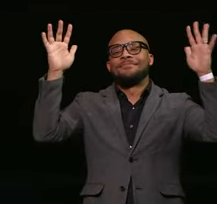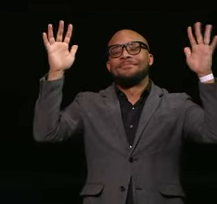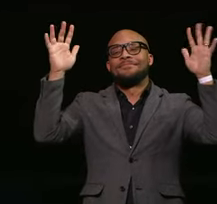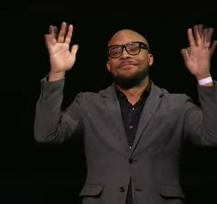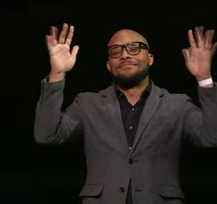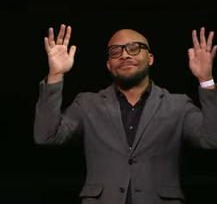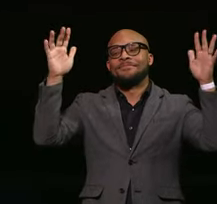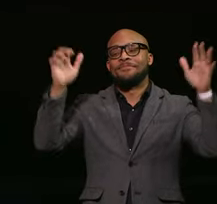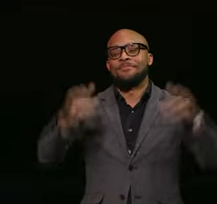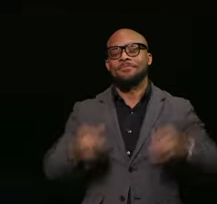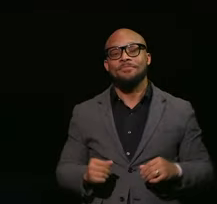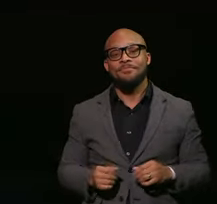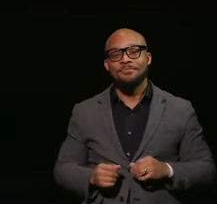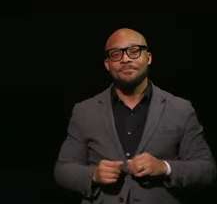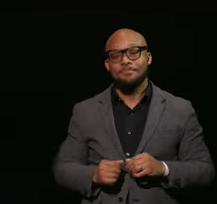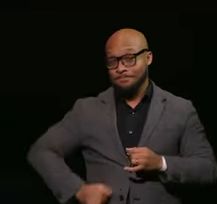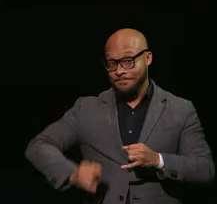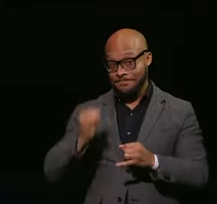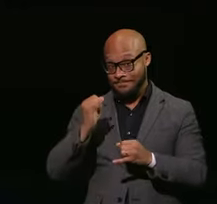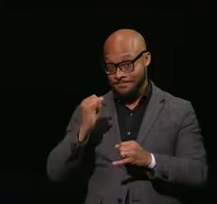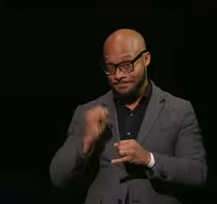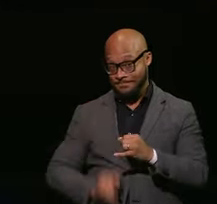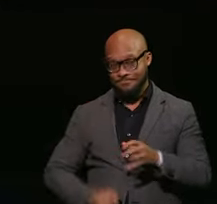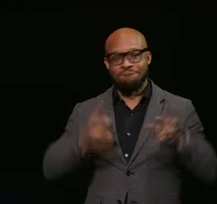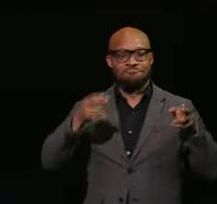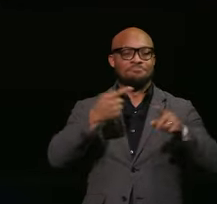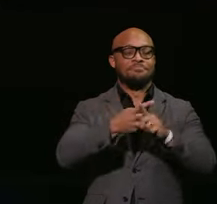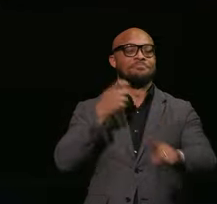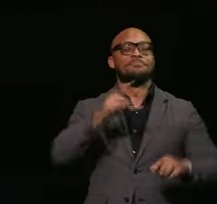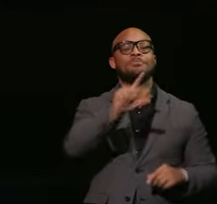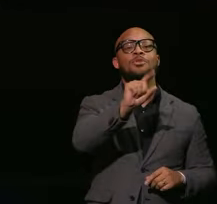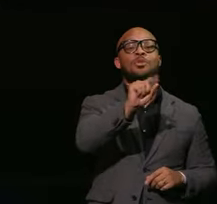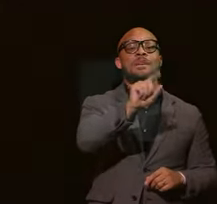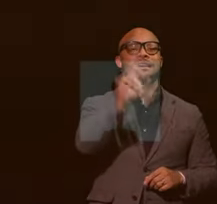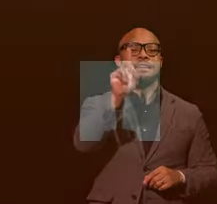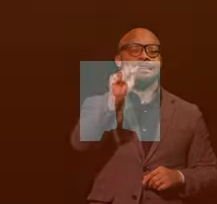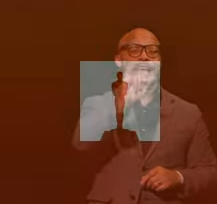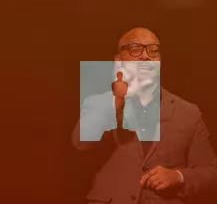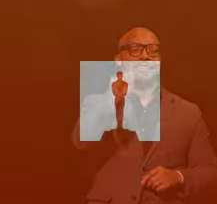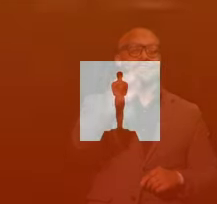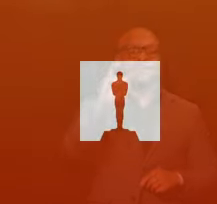And finally, let's take a look at a clip from 20 Days in Mariupol.